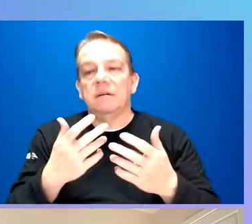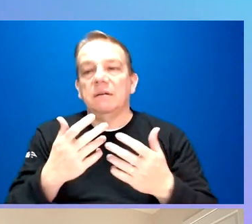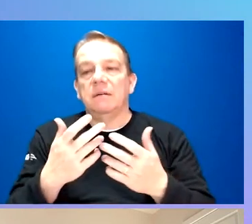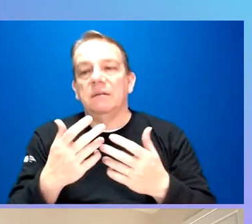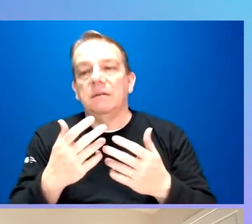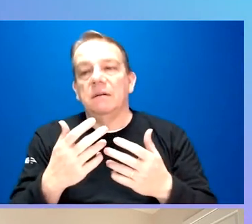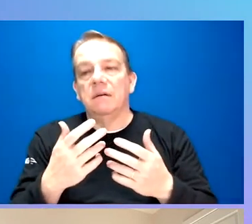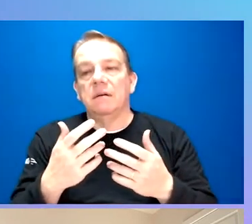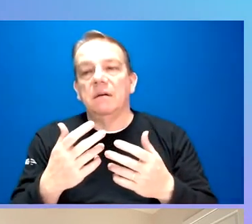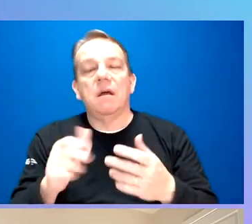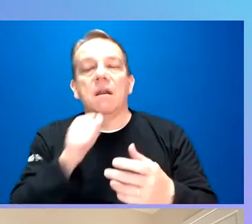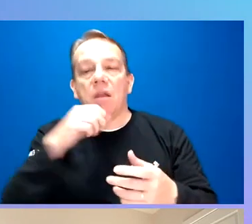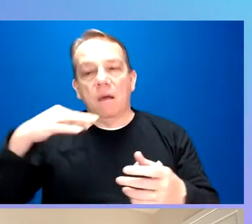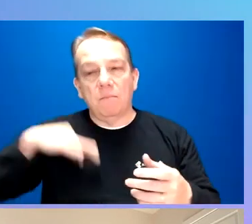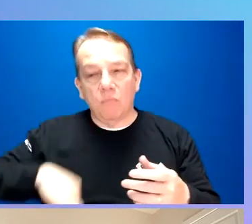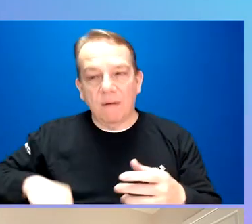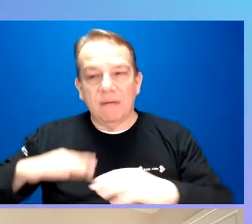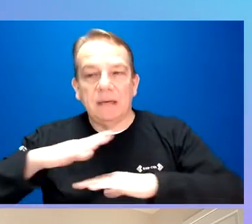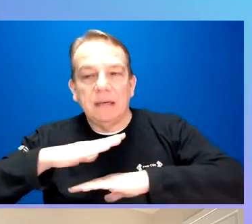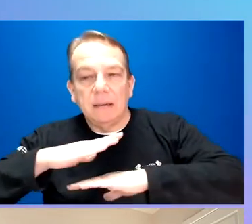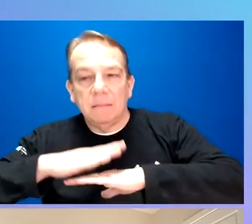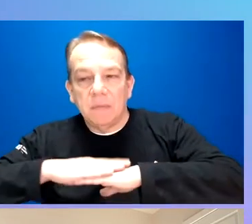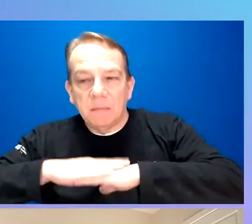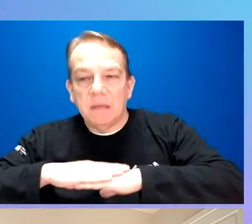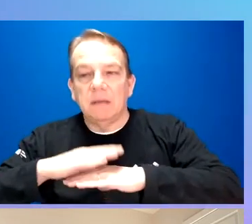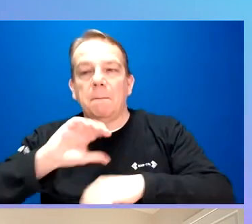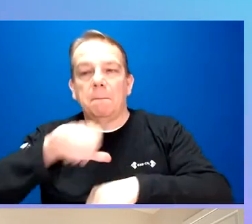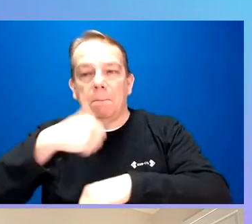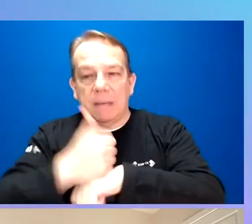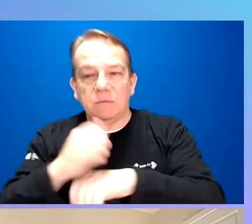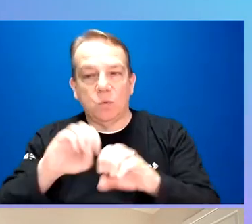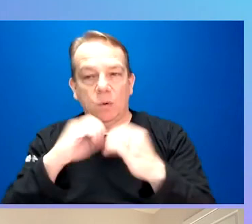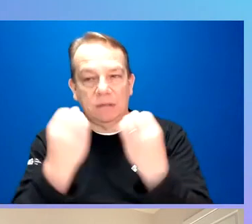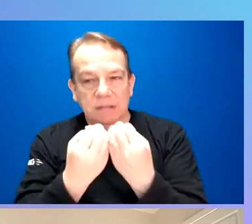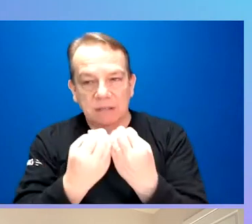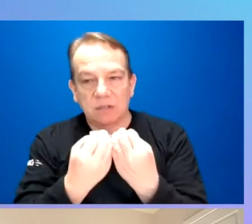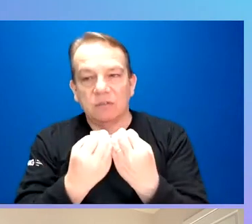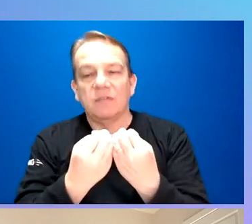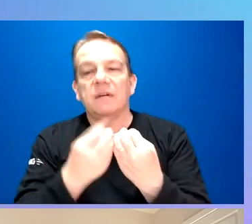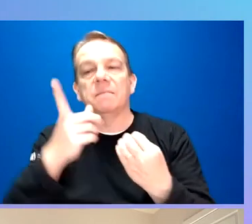It's a non-profitable Netherlands-based organization.